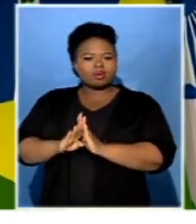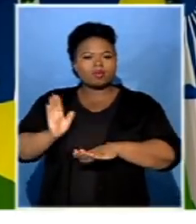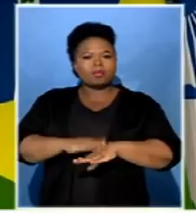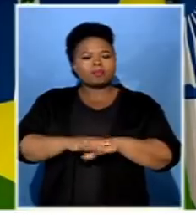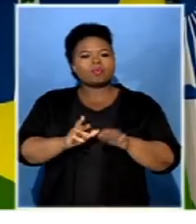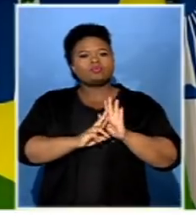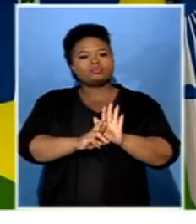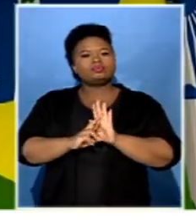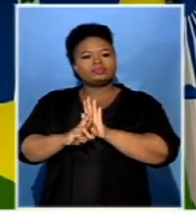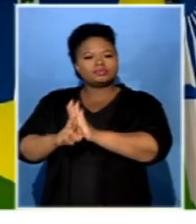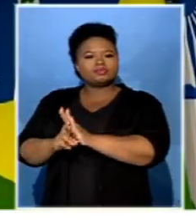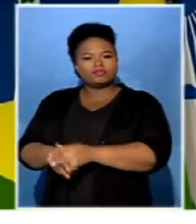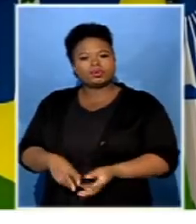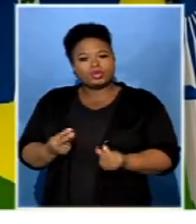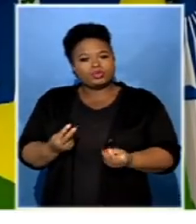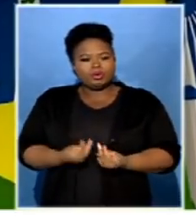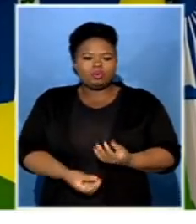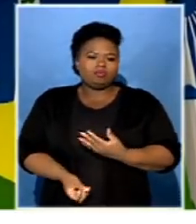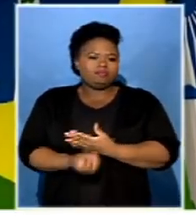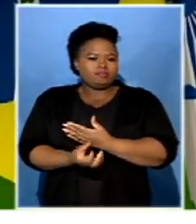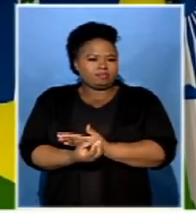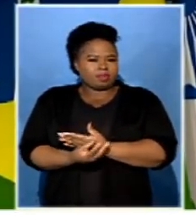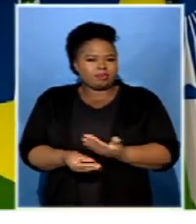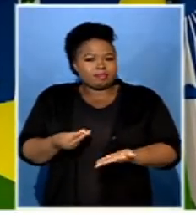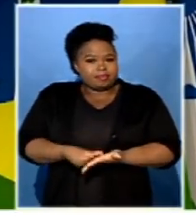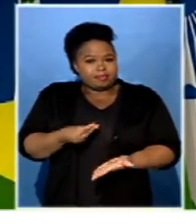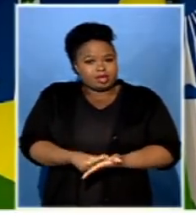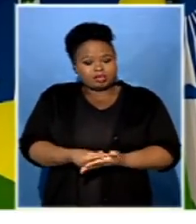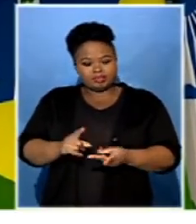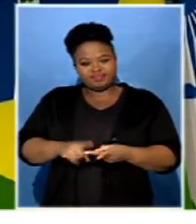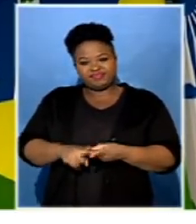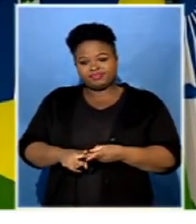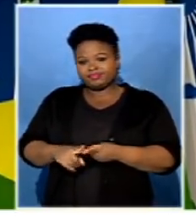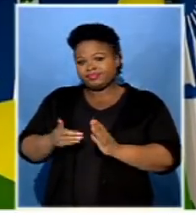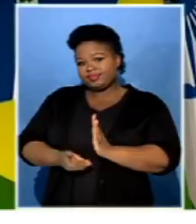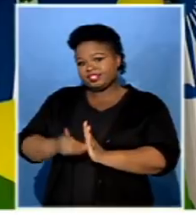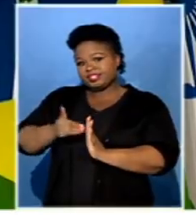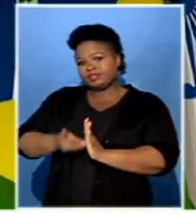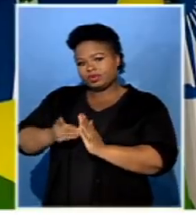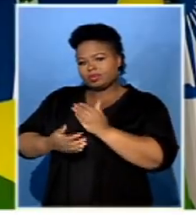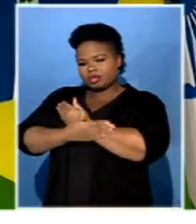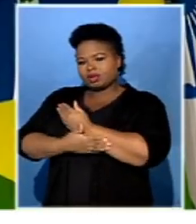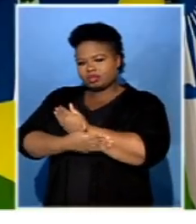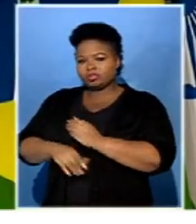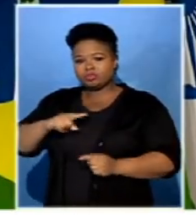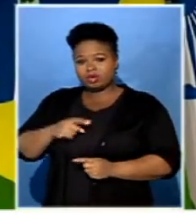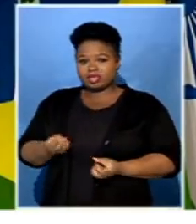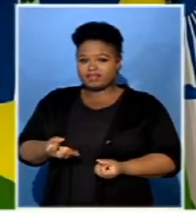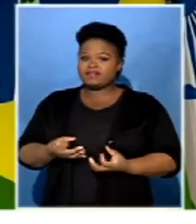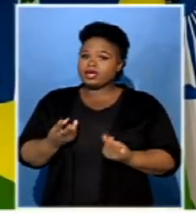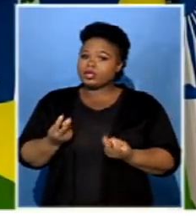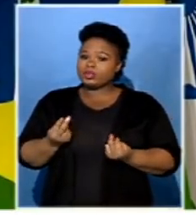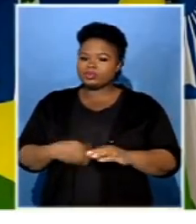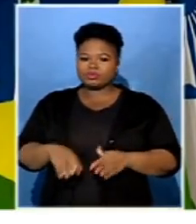representation and voice of emerging markets and developing countries. When new rules are made on such issues